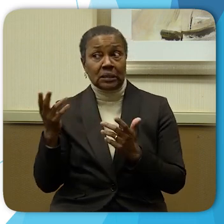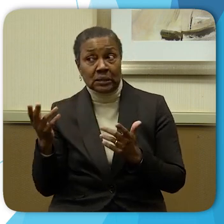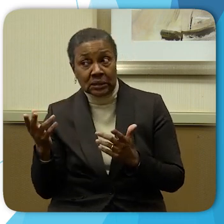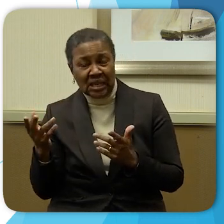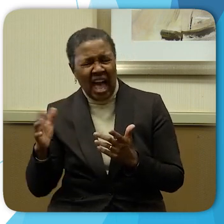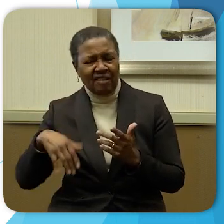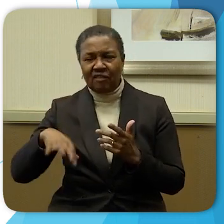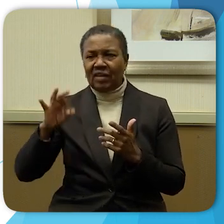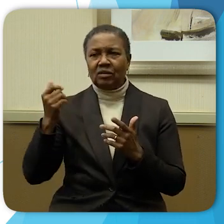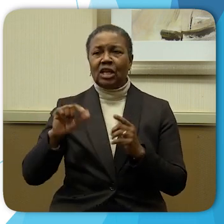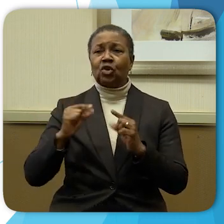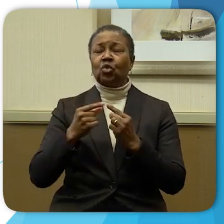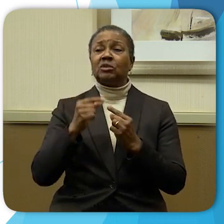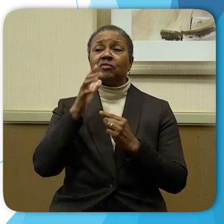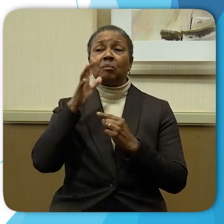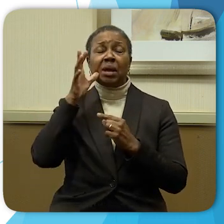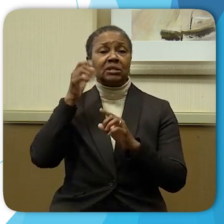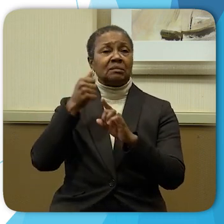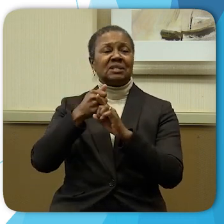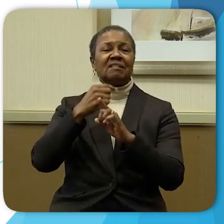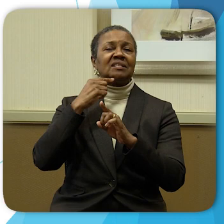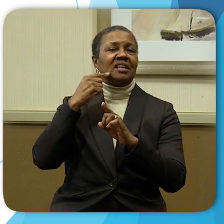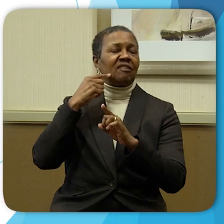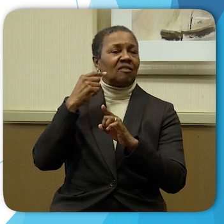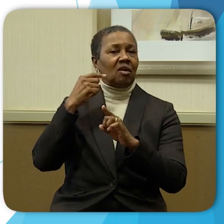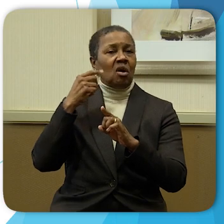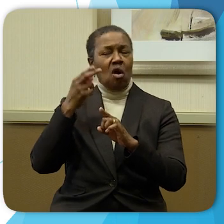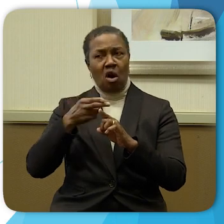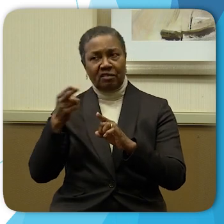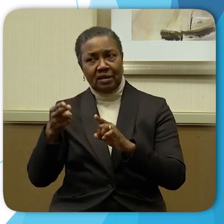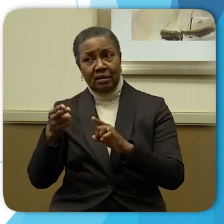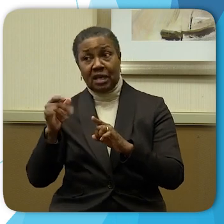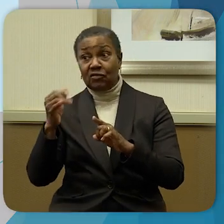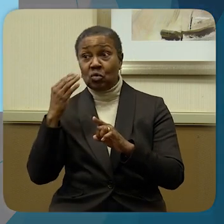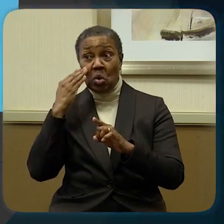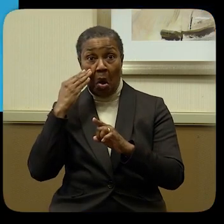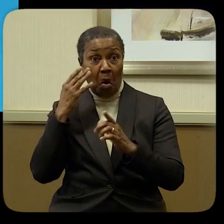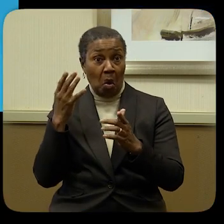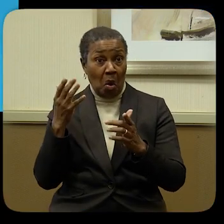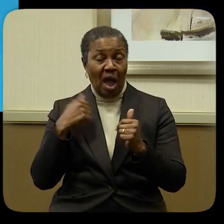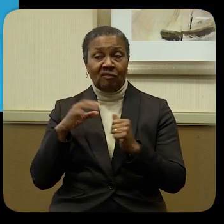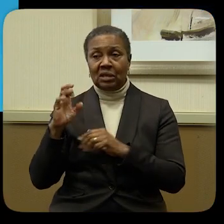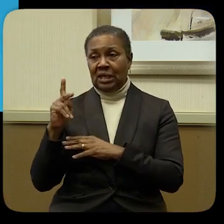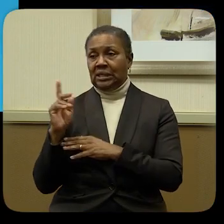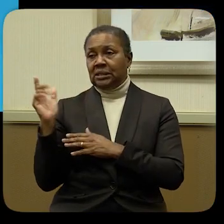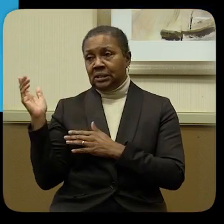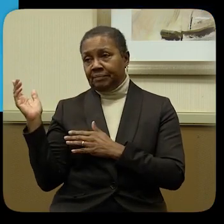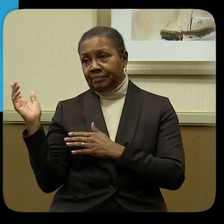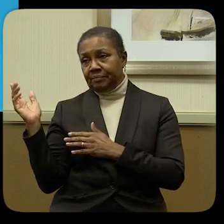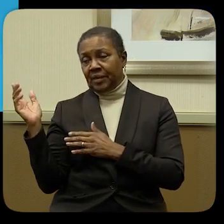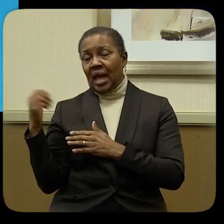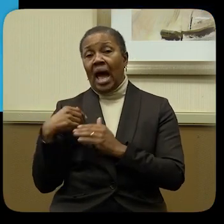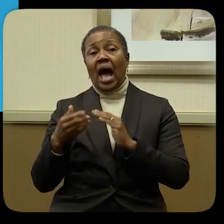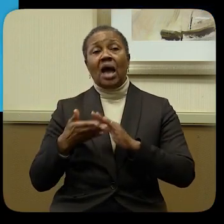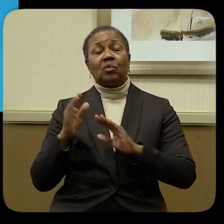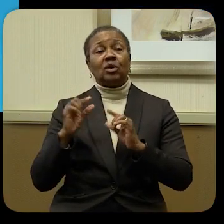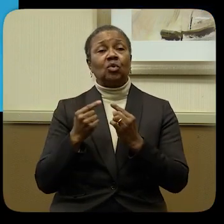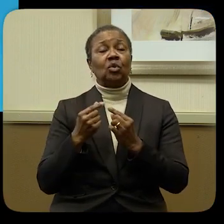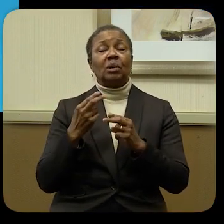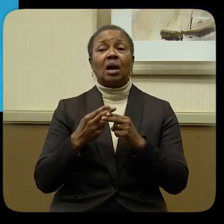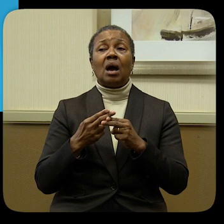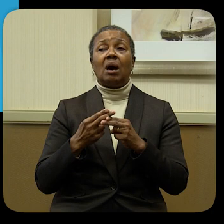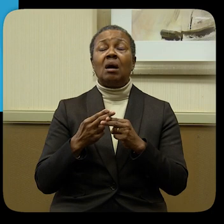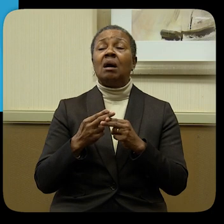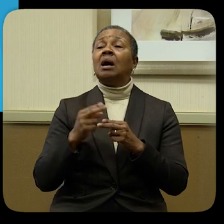I haven't found those groups yet, but if you know about them, feel free to let me know. So I have links to that, and then I run a group